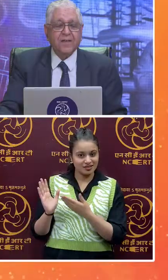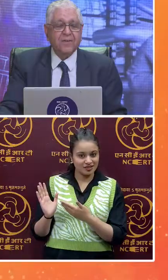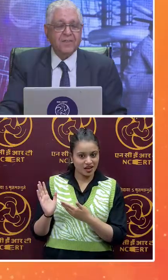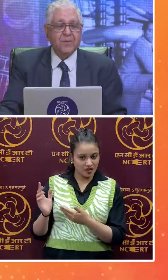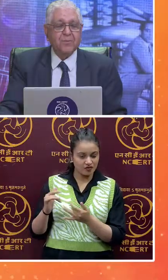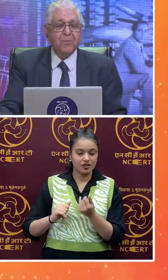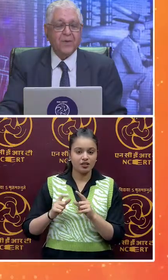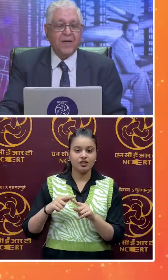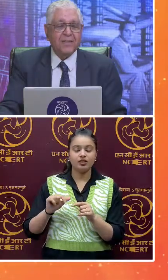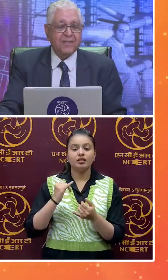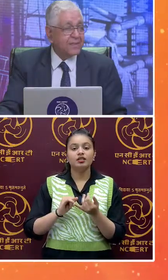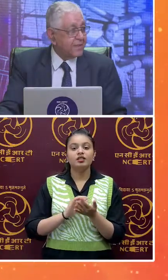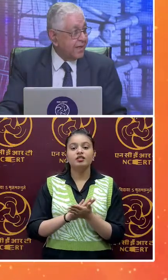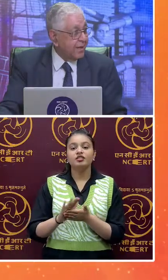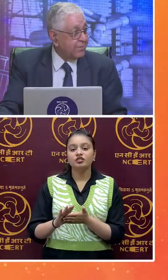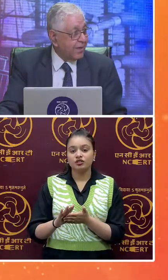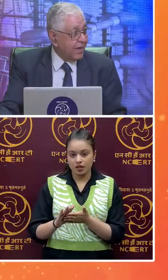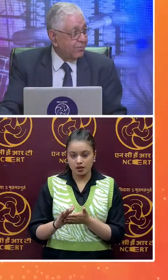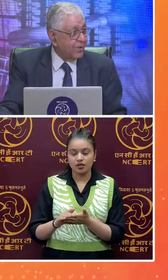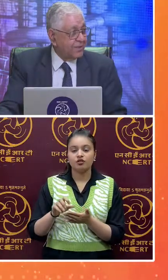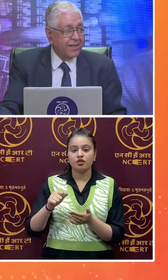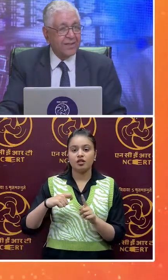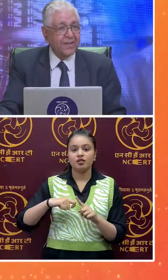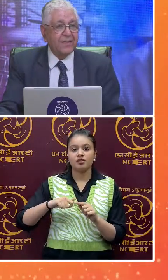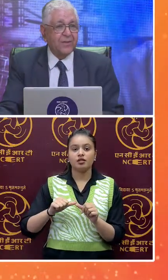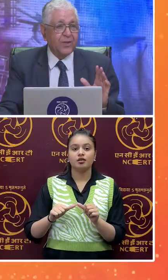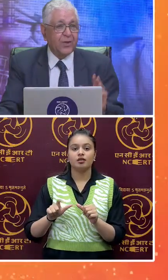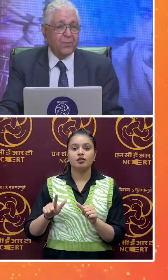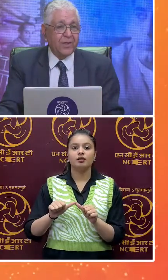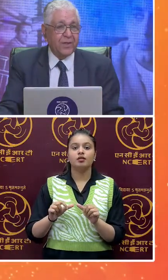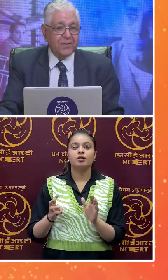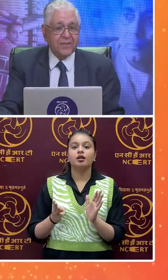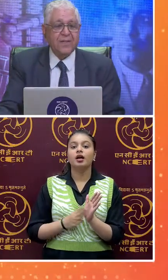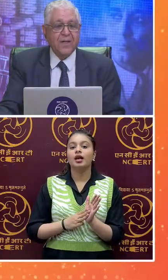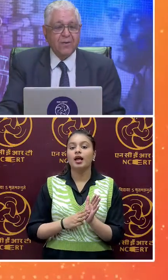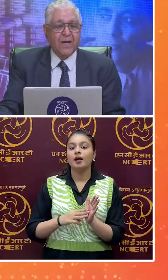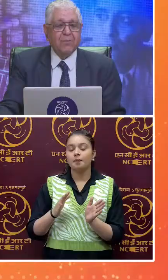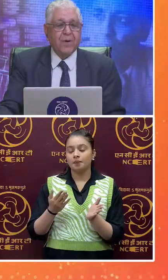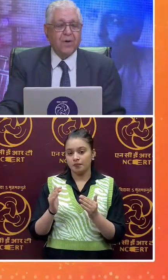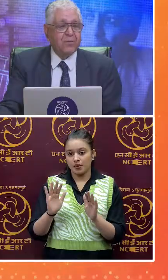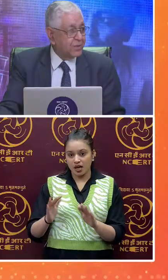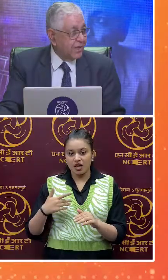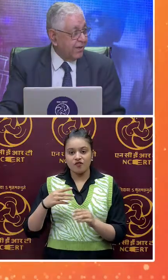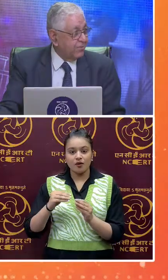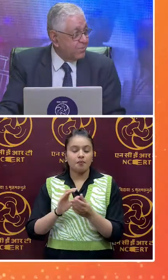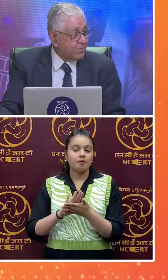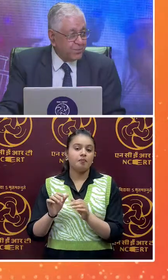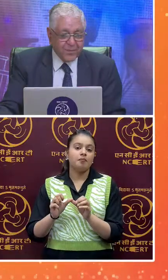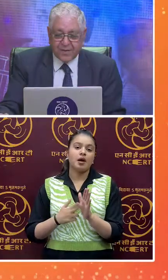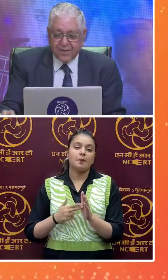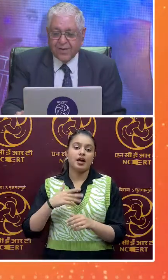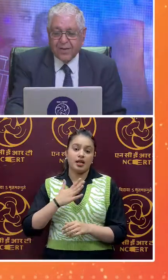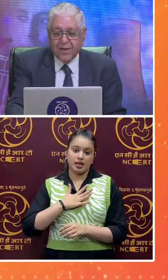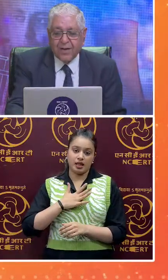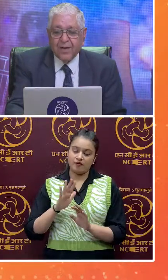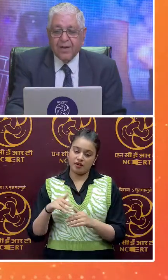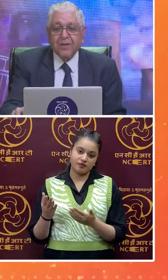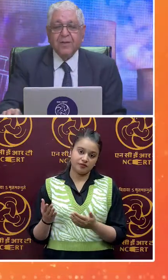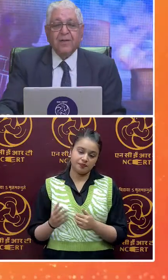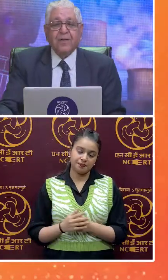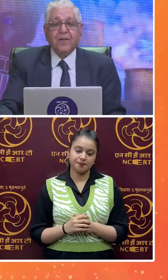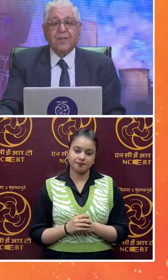Satish Dhawan, this is Brahm Prakash, this is Kalam. Kalam was inducted into the atomic energy while Bhabha was alive.